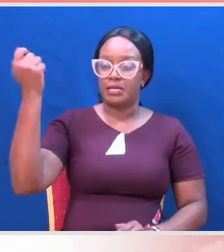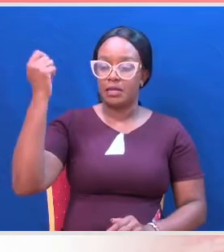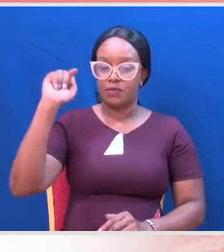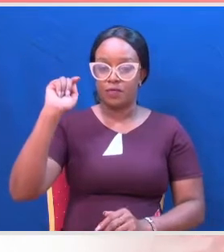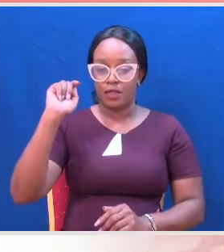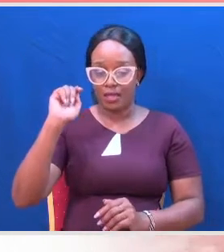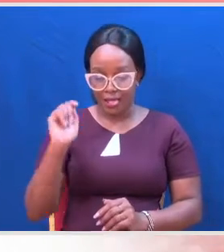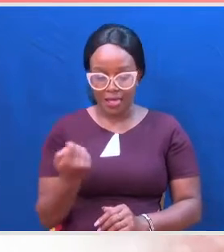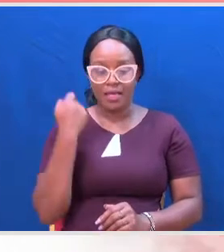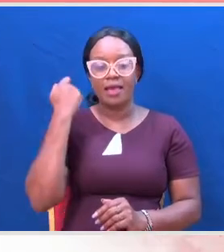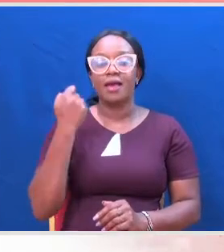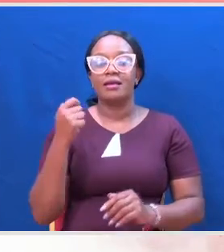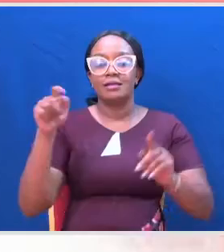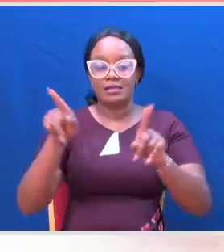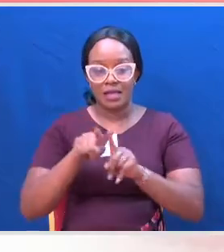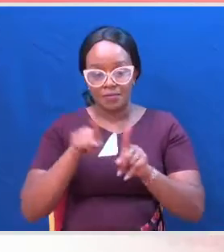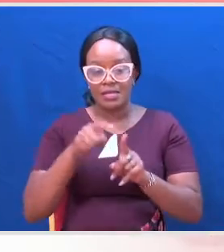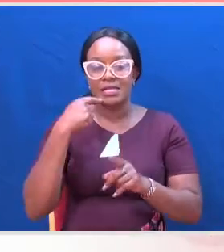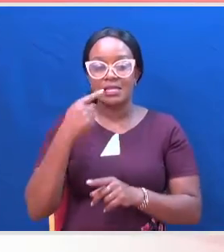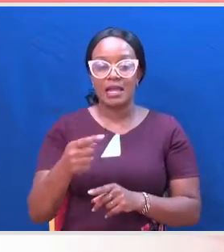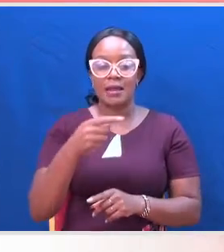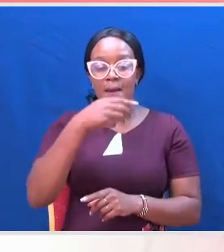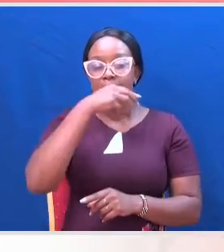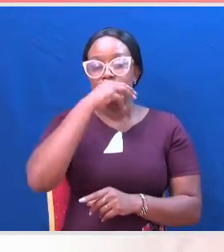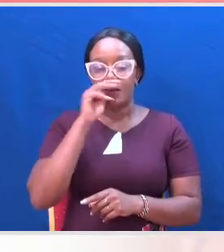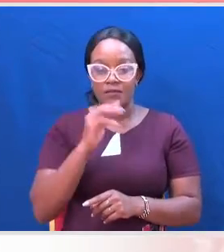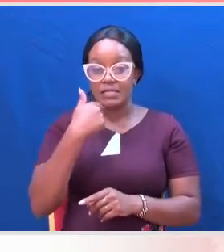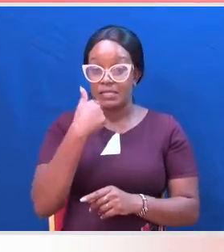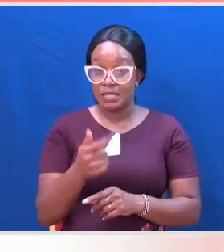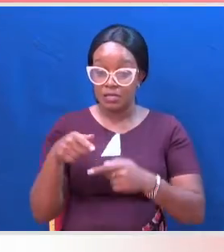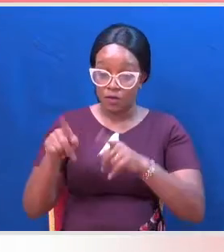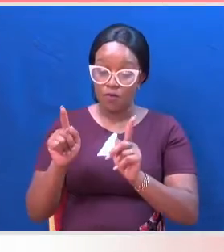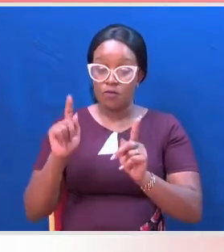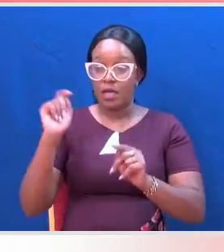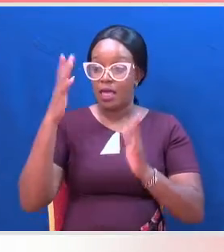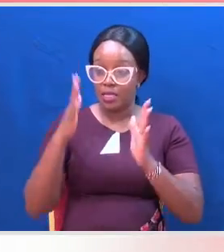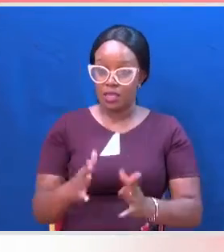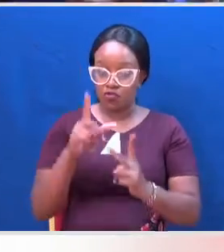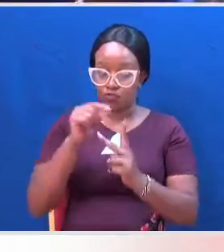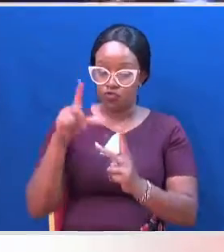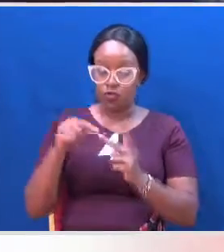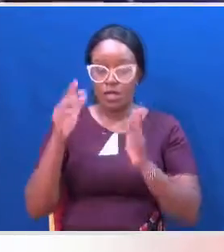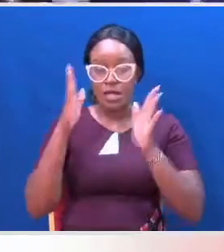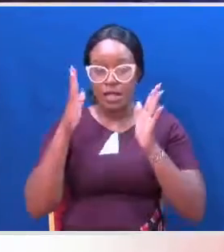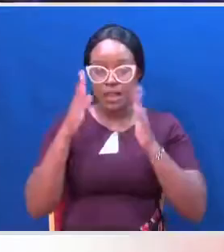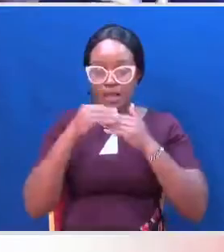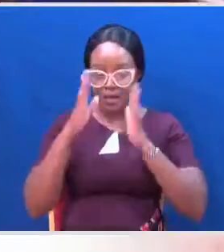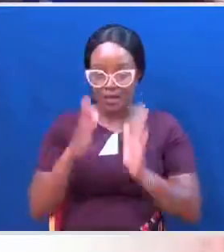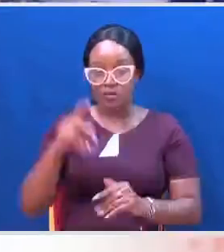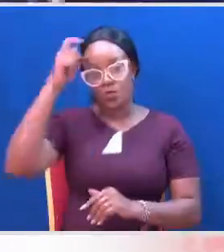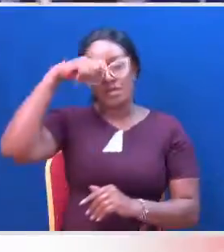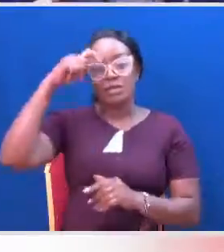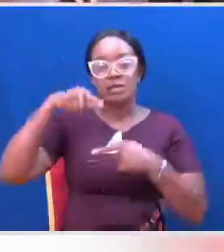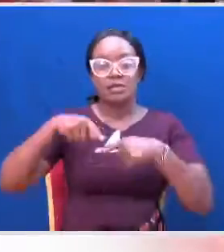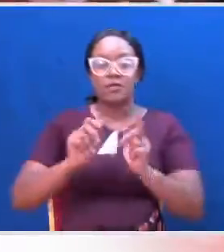leaders based on their manifesto and merit. Mudavadi was accompanied by Nairobi Senator Johnston Sakaja in Imenti, North Meru